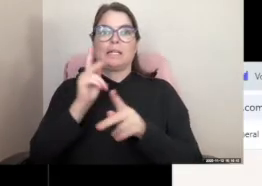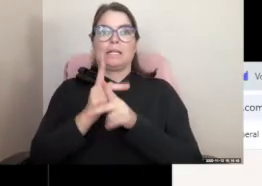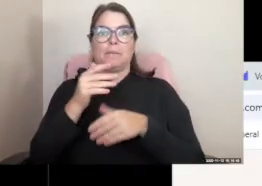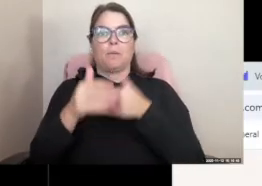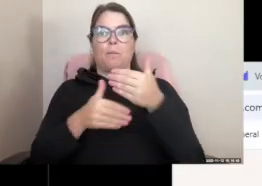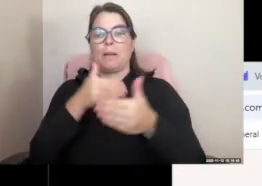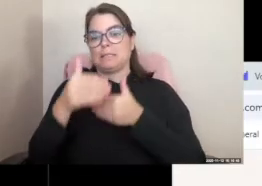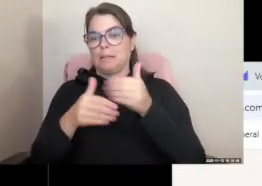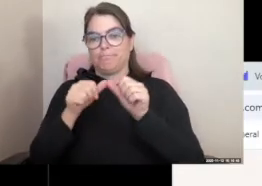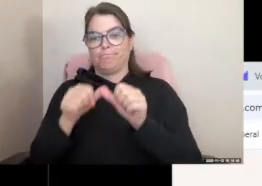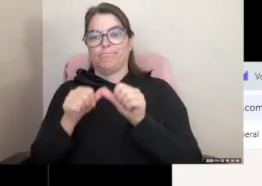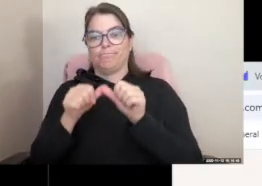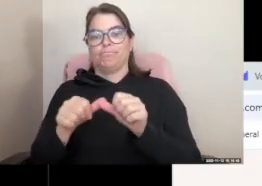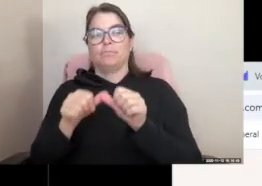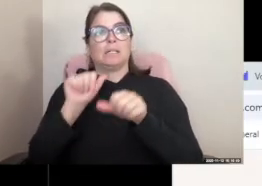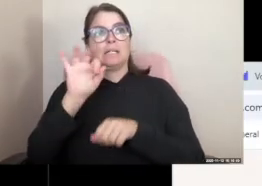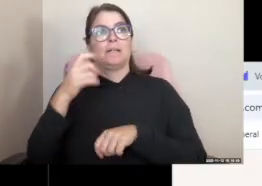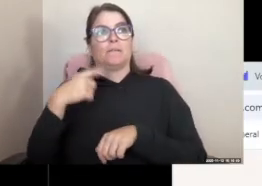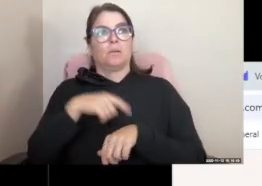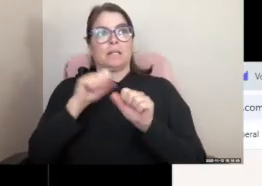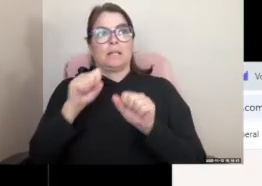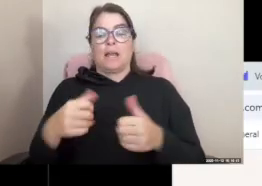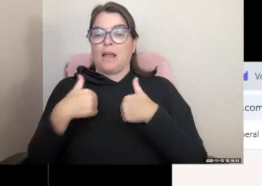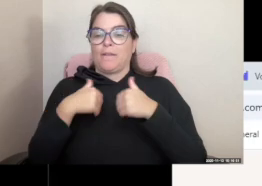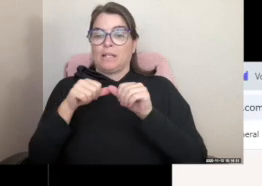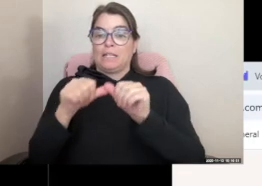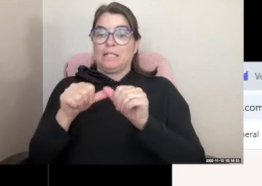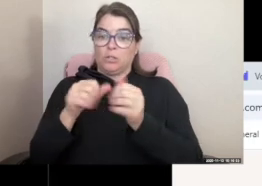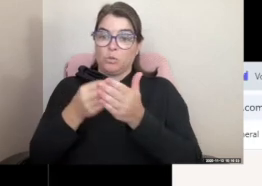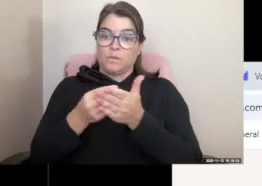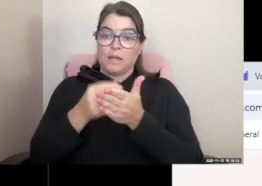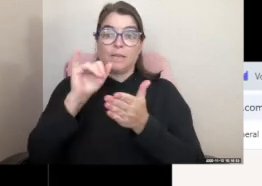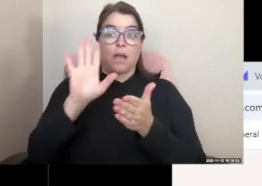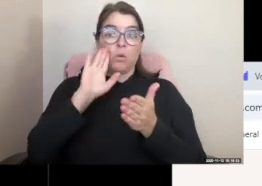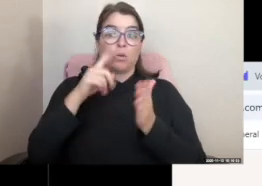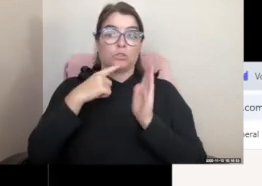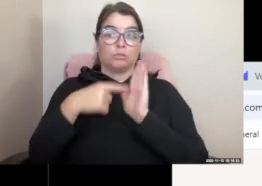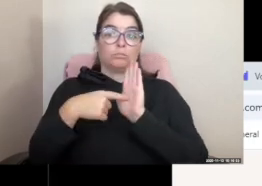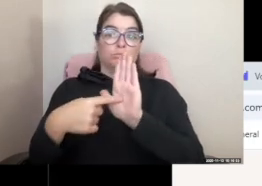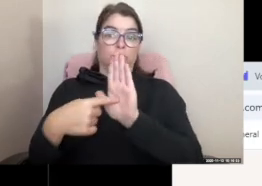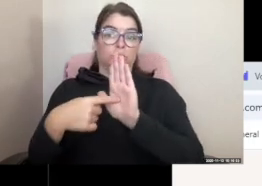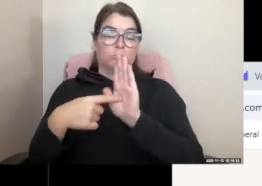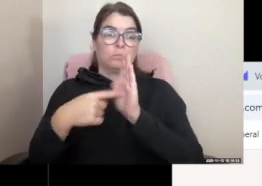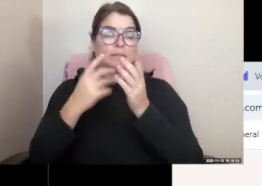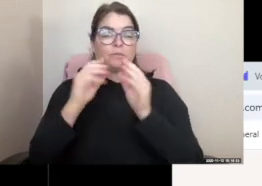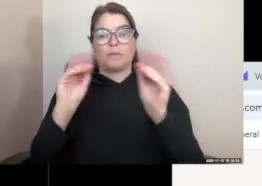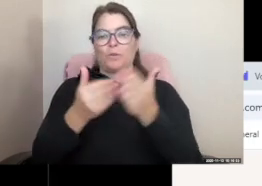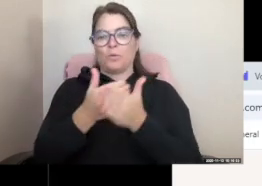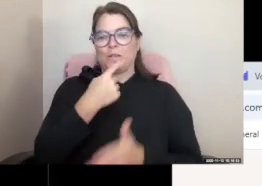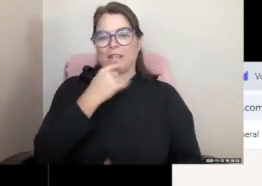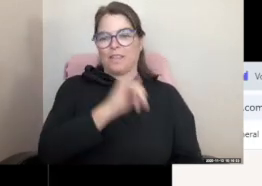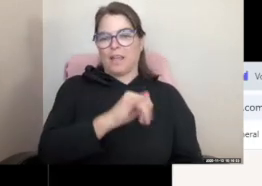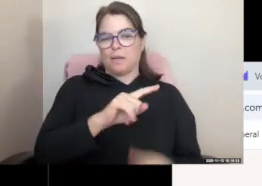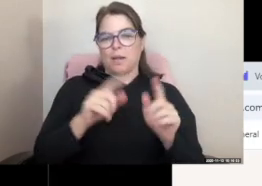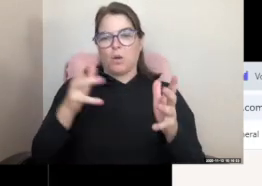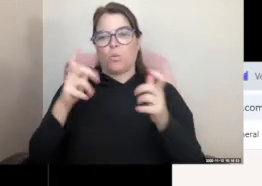we're about to open a site at the Port of Long Beach very soon. Just wanted to say that we're on the cusp